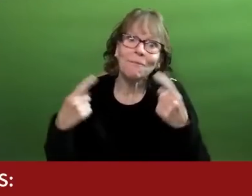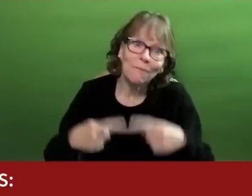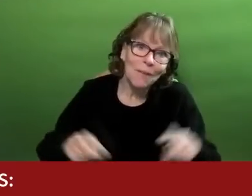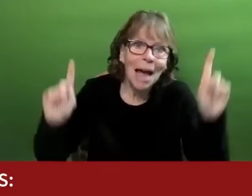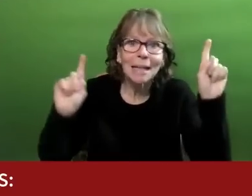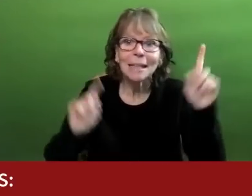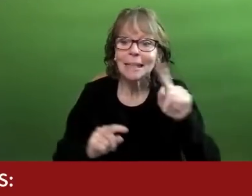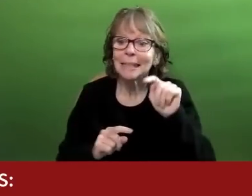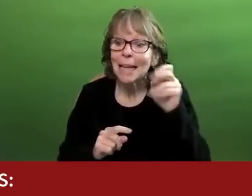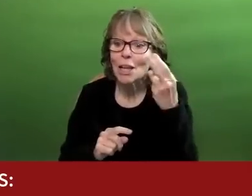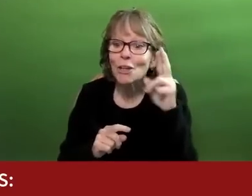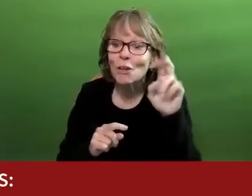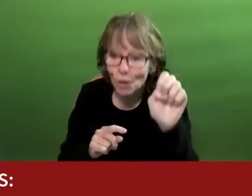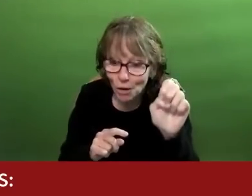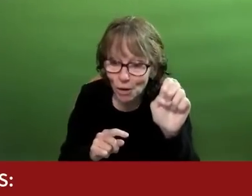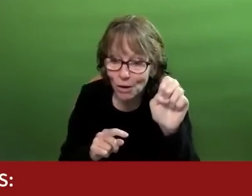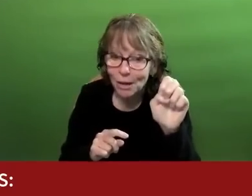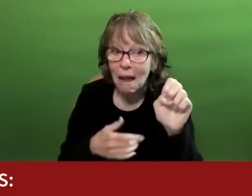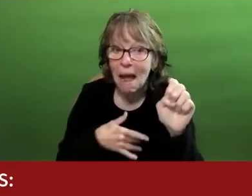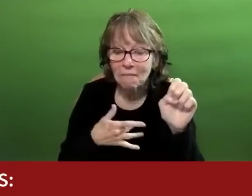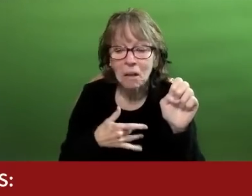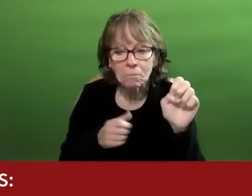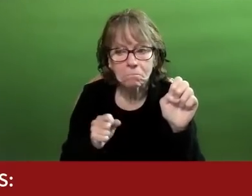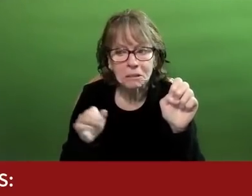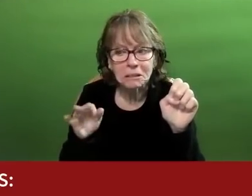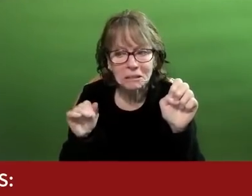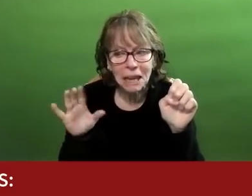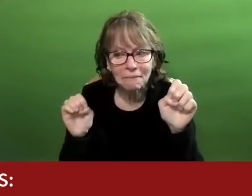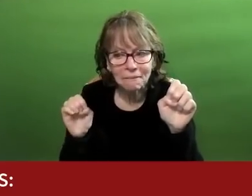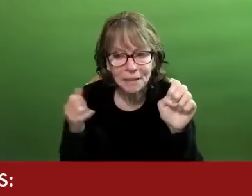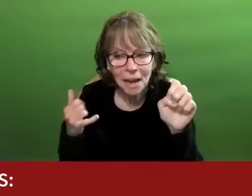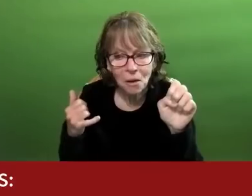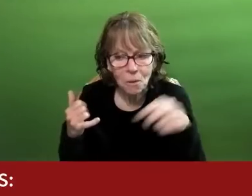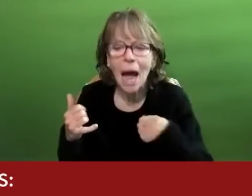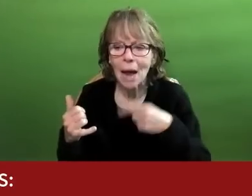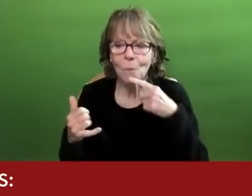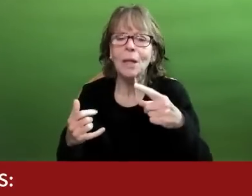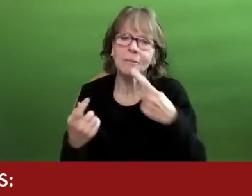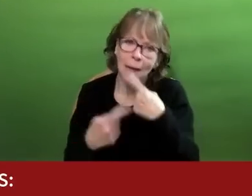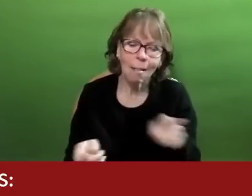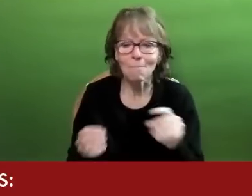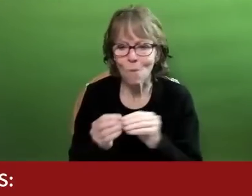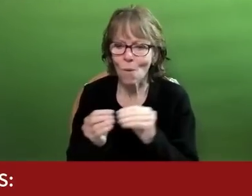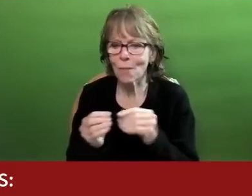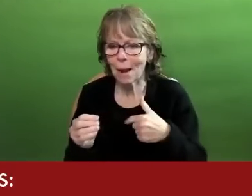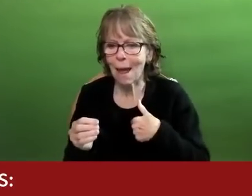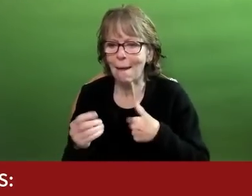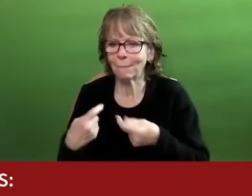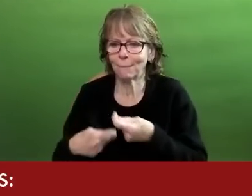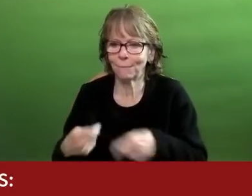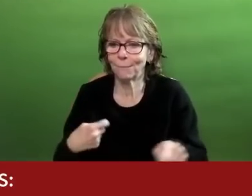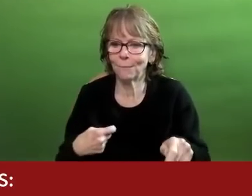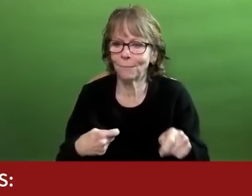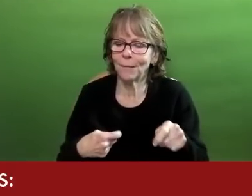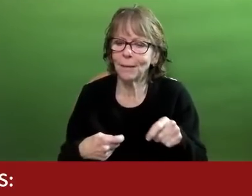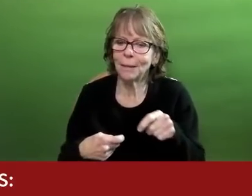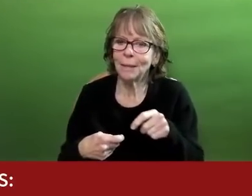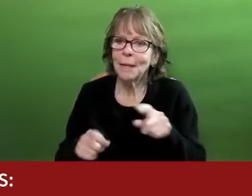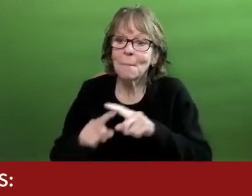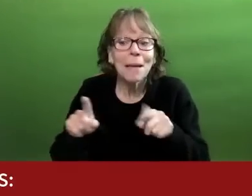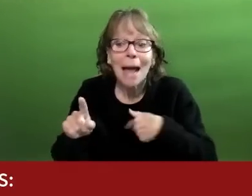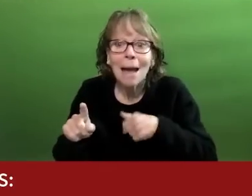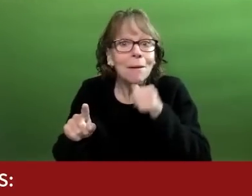my disabilities and identities. I had been vocal about having a transplant, but I had not been vocal about the disability